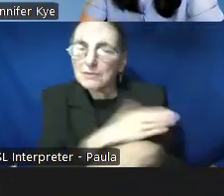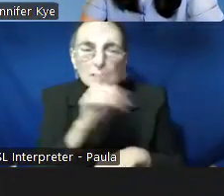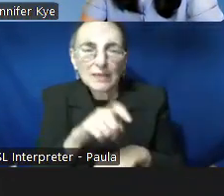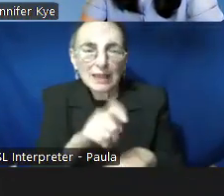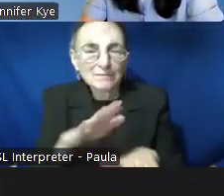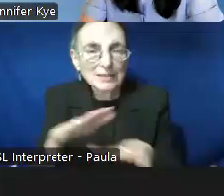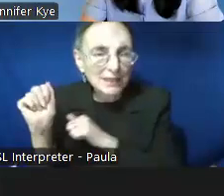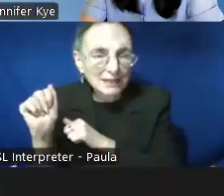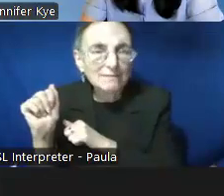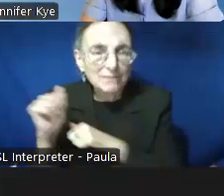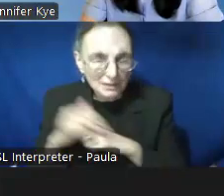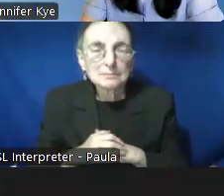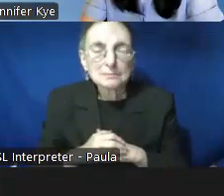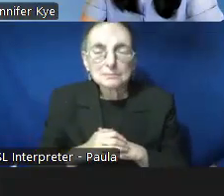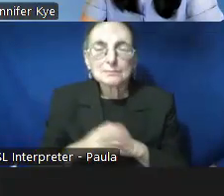slide.